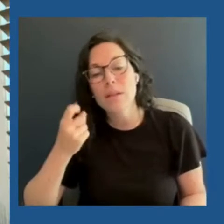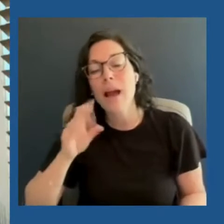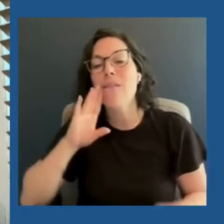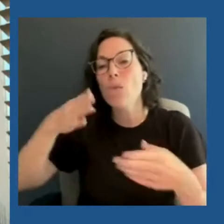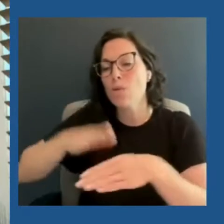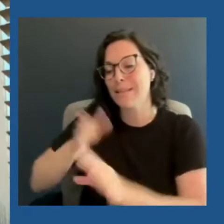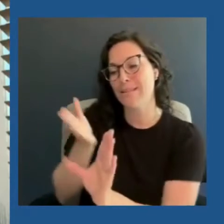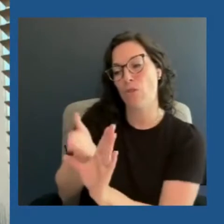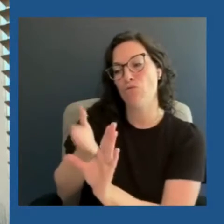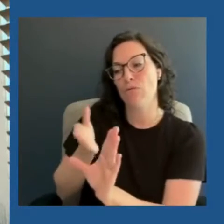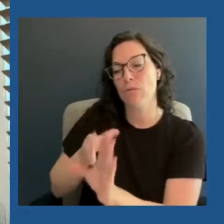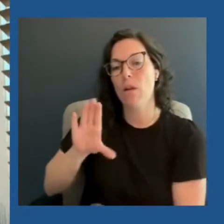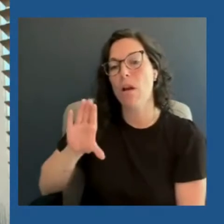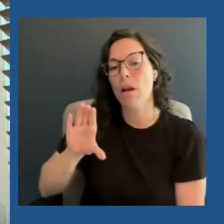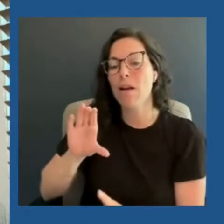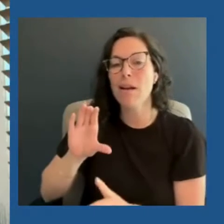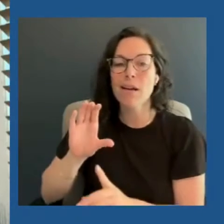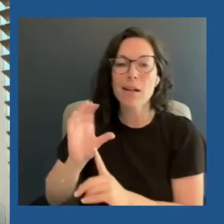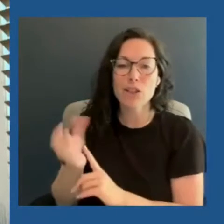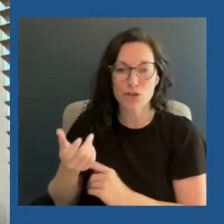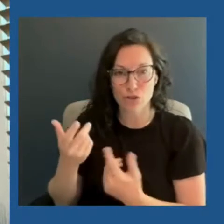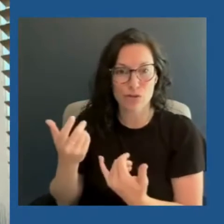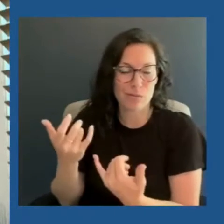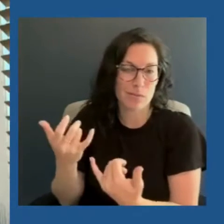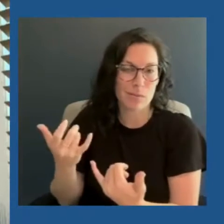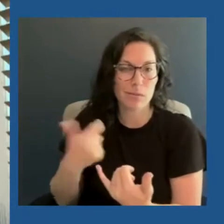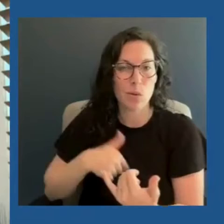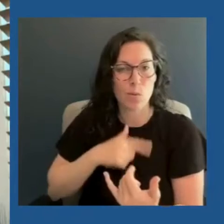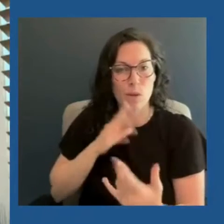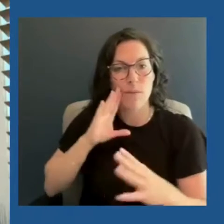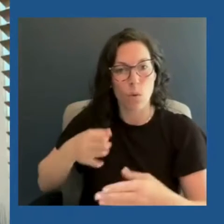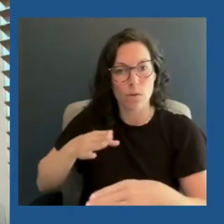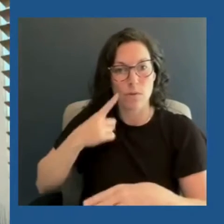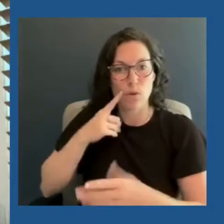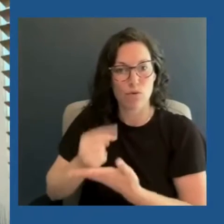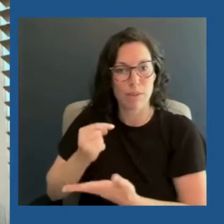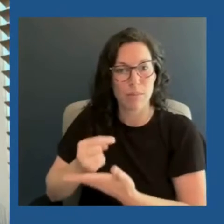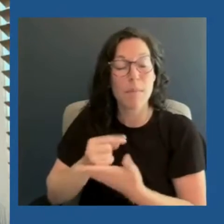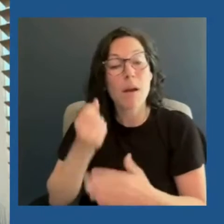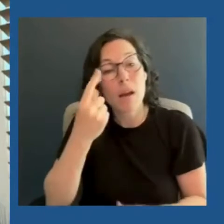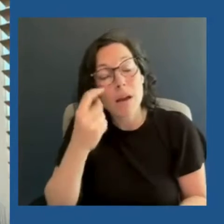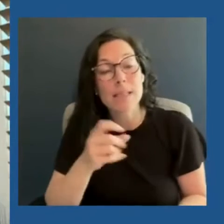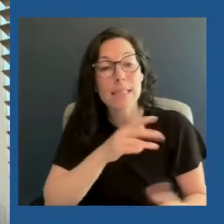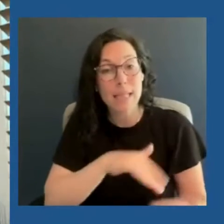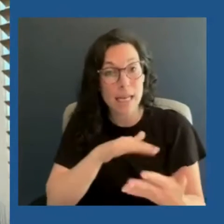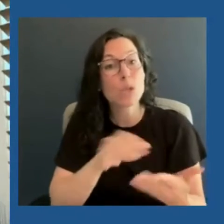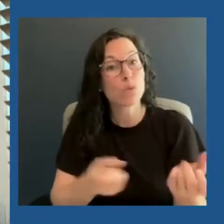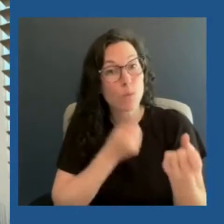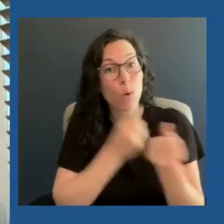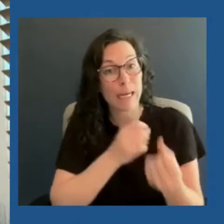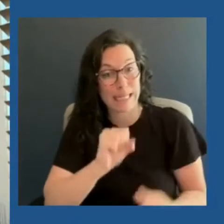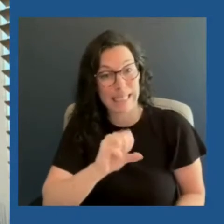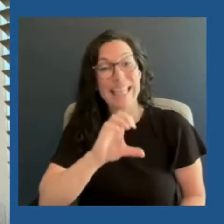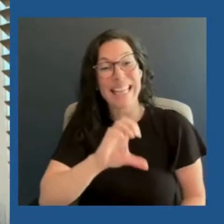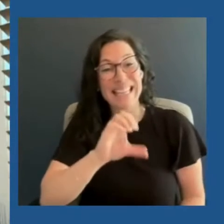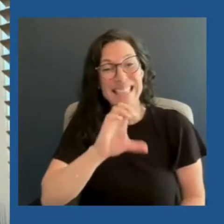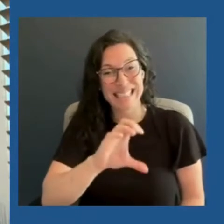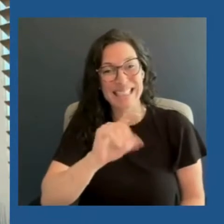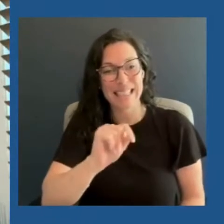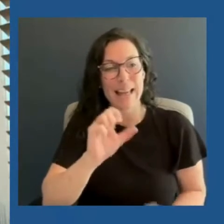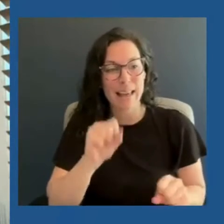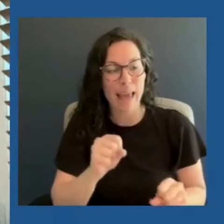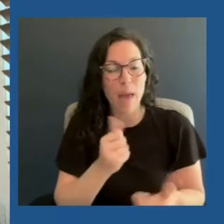that ECT is effective in treating. But it's also, studies support that ECT can be helpful in